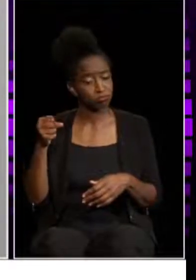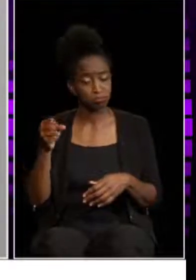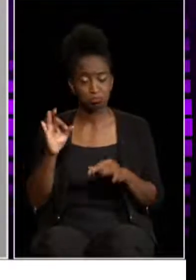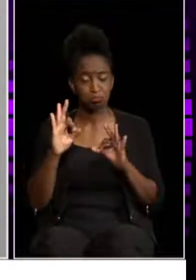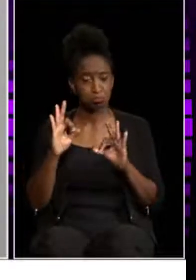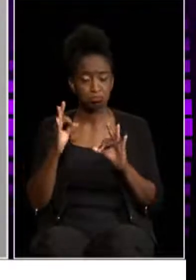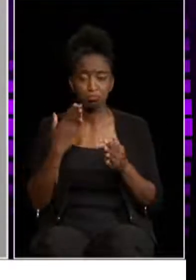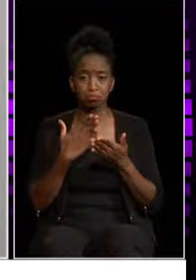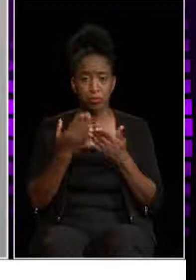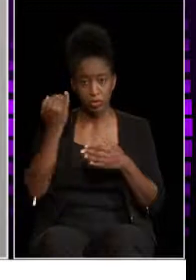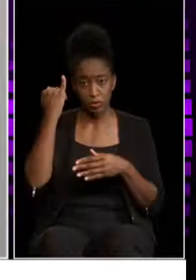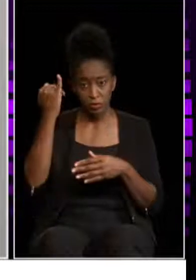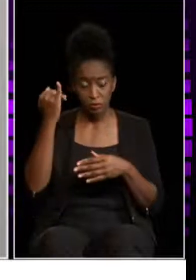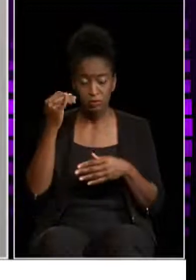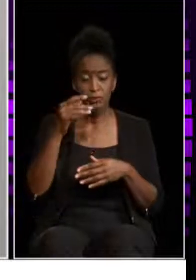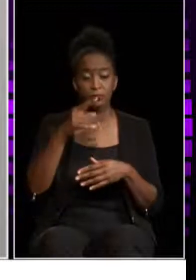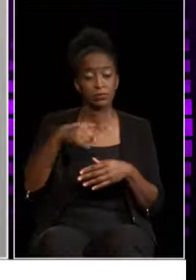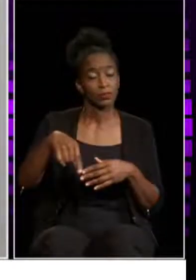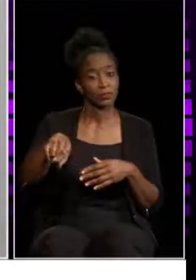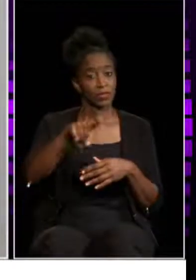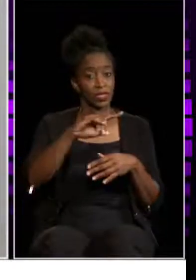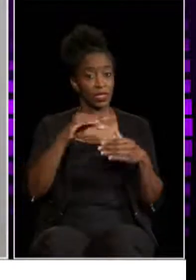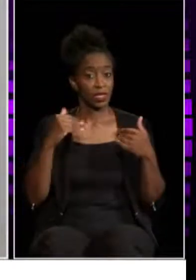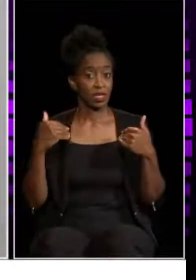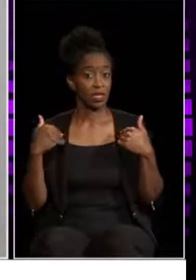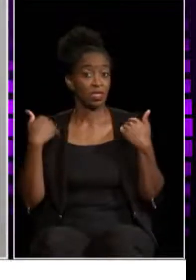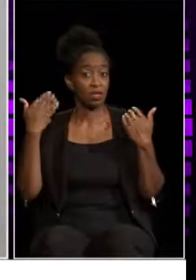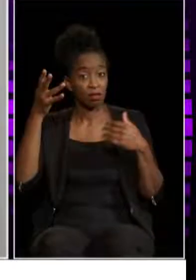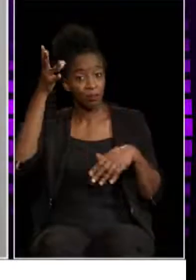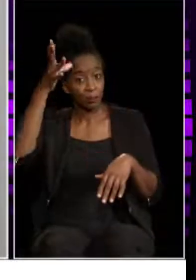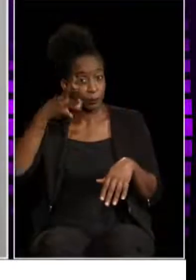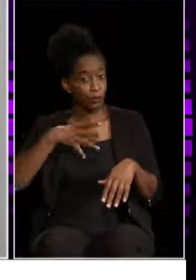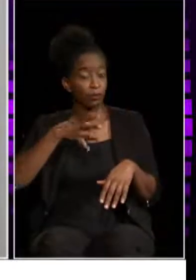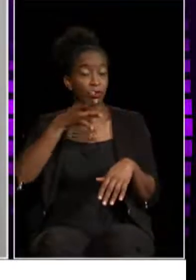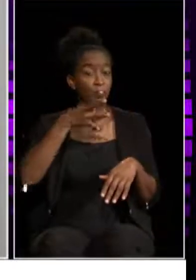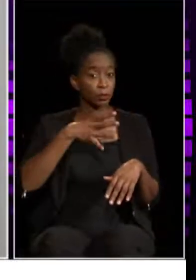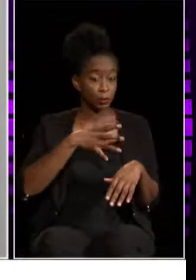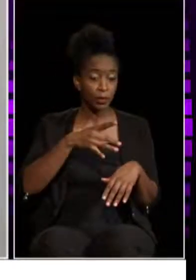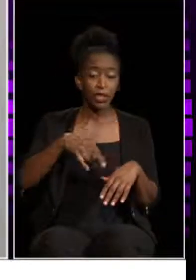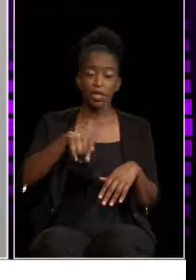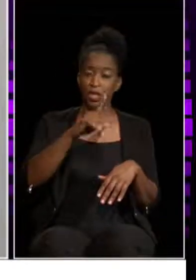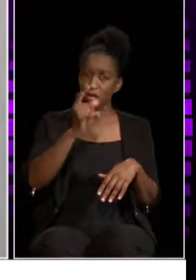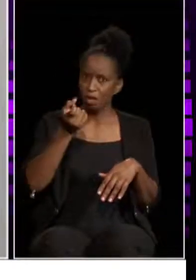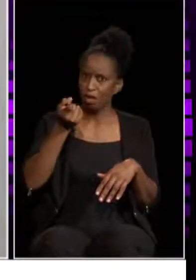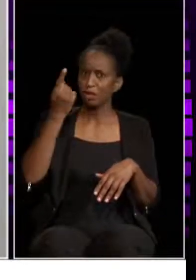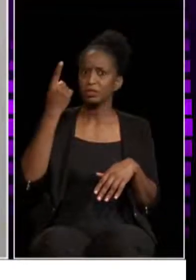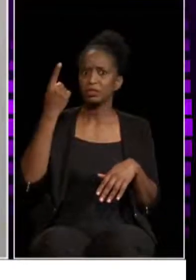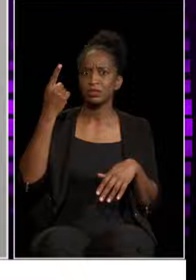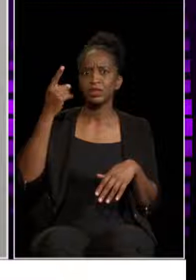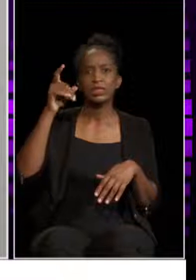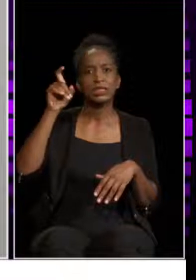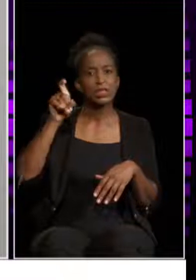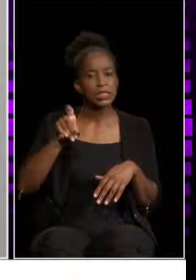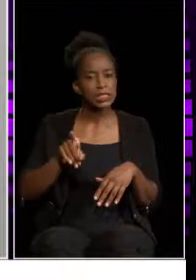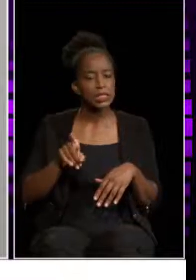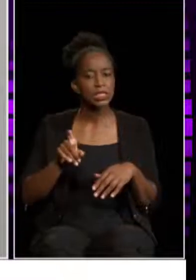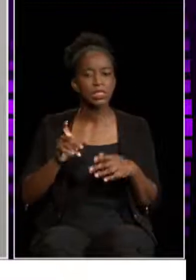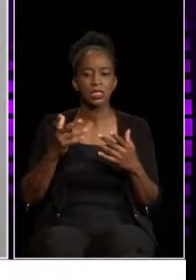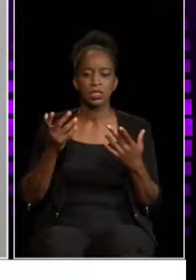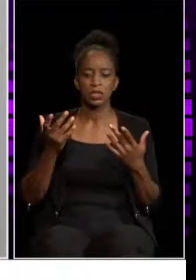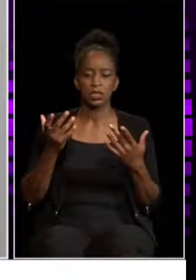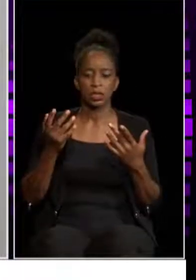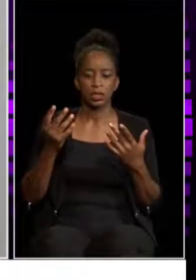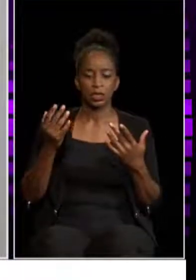young adults in Barbados is that a lot of them are actually recognizing the need for a mental health check-in, just like